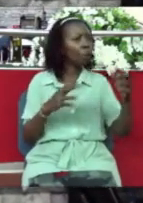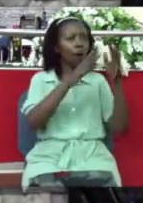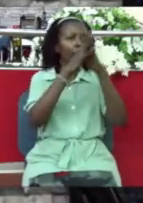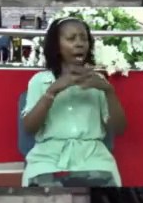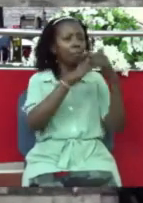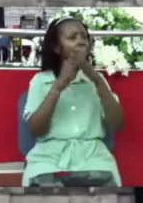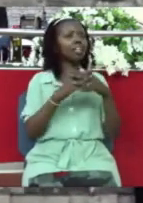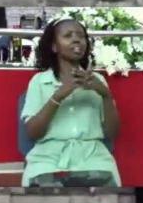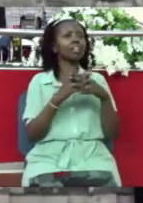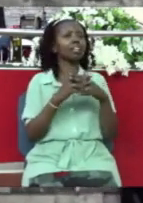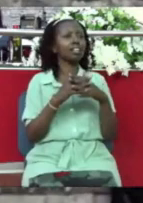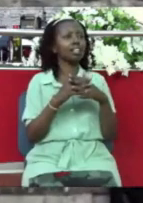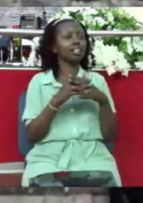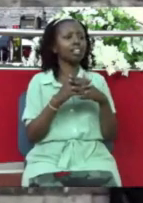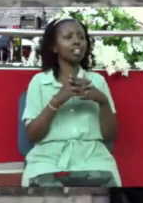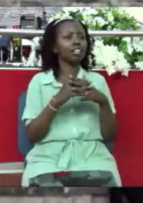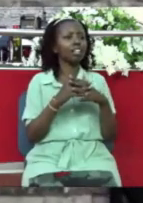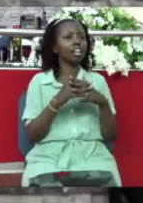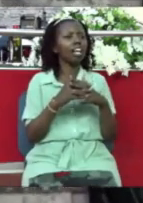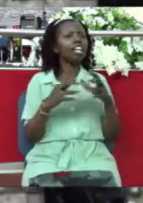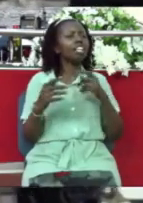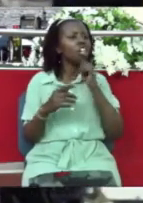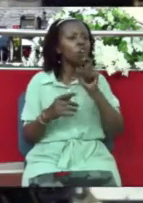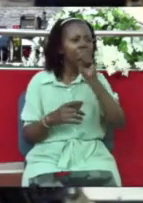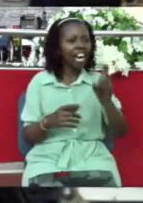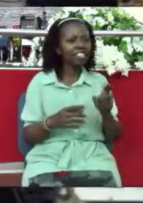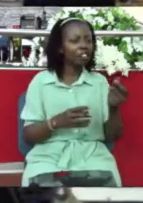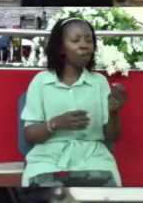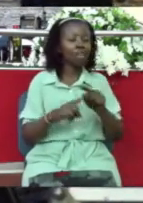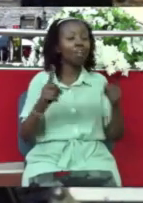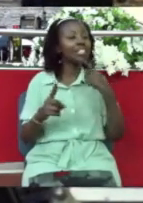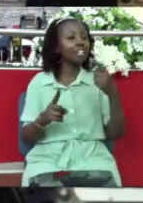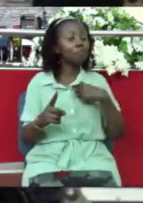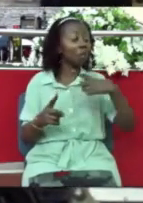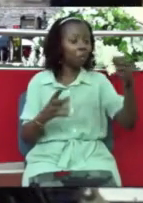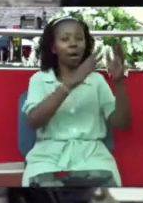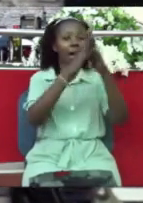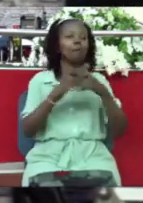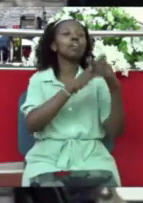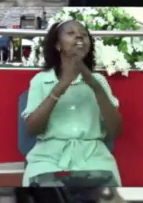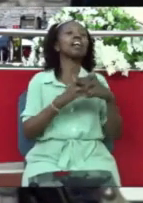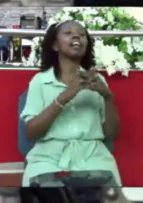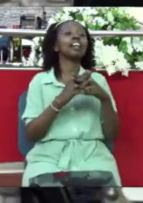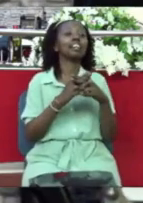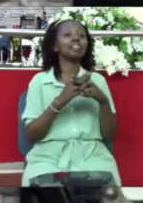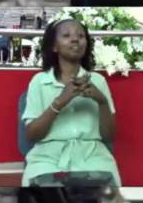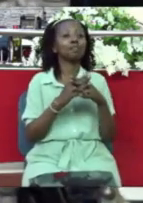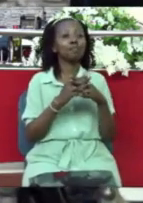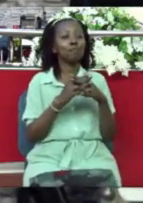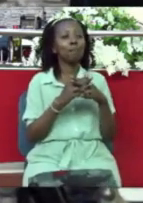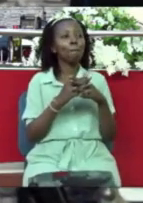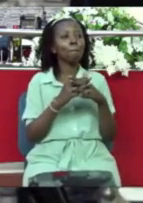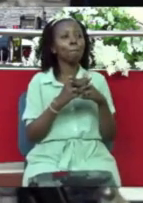to America. You're not telling them you're looking for money, but you're telling, by the way, I'm going to America, Pastor. You not tell them that you're looking for money, lakini unawaambia naenda